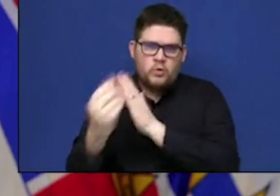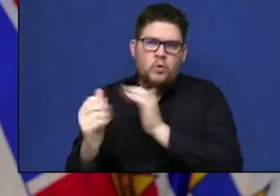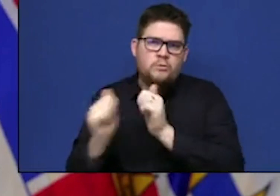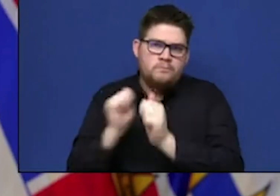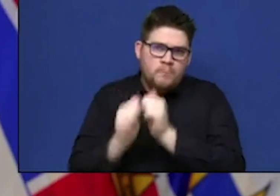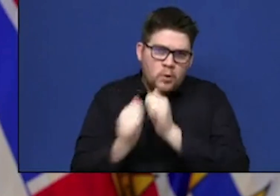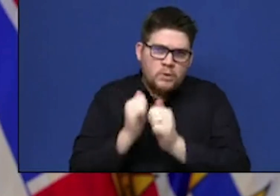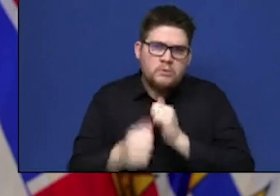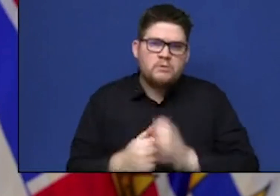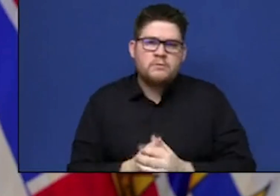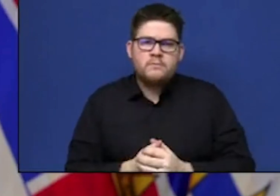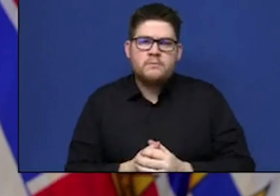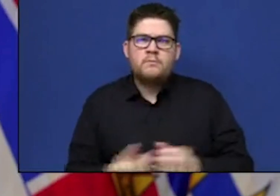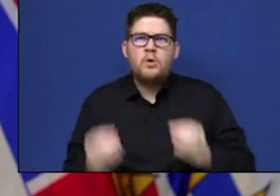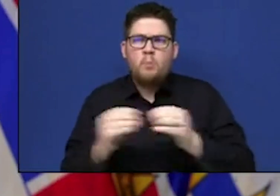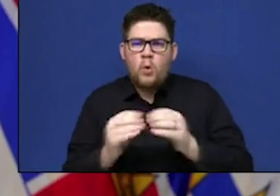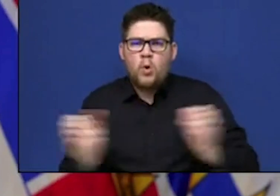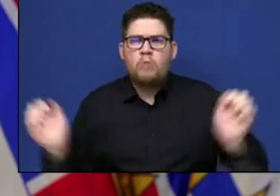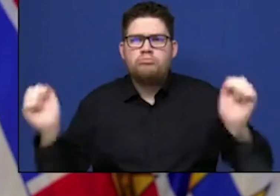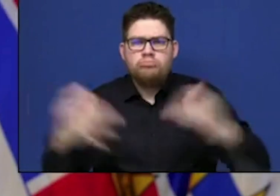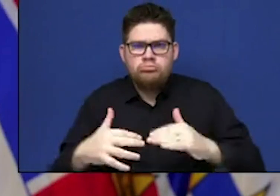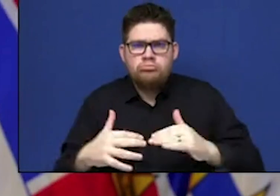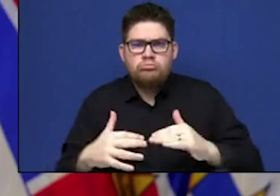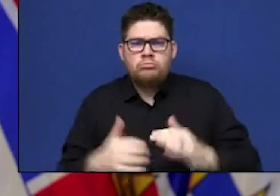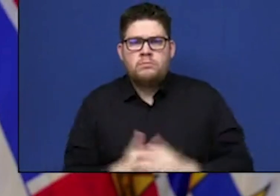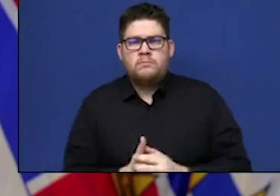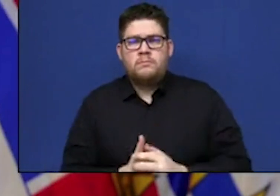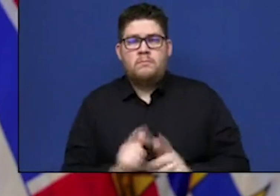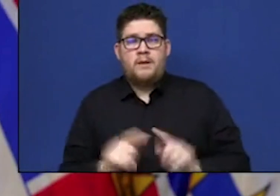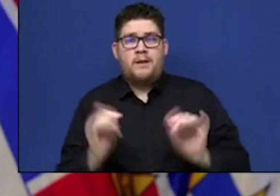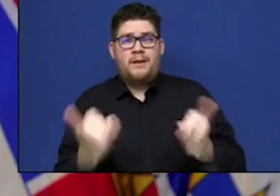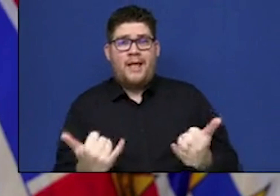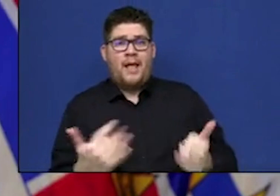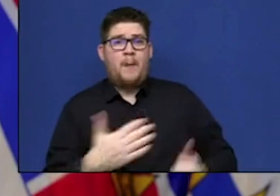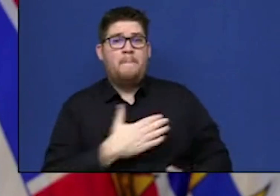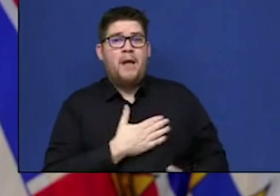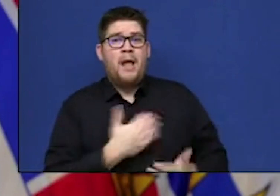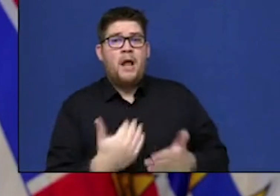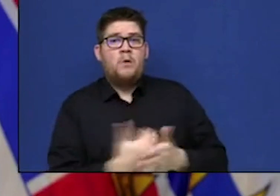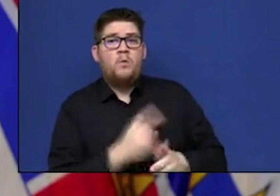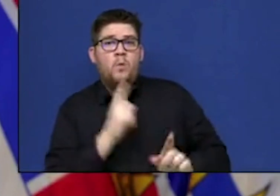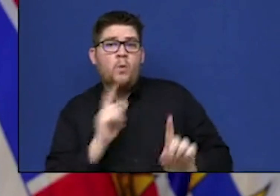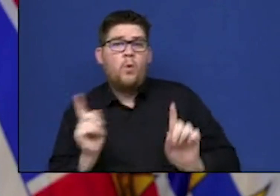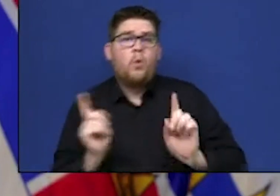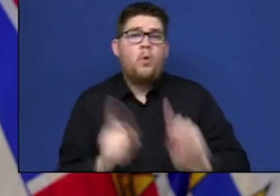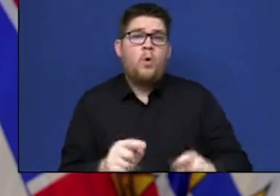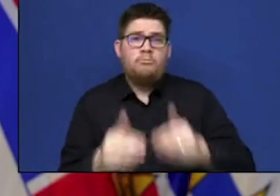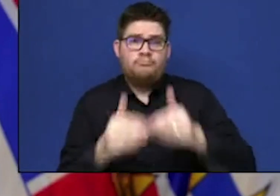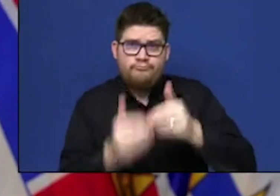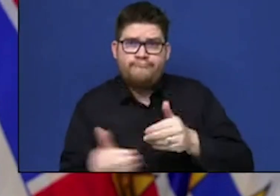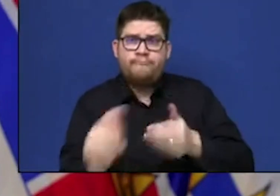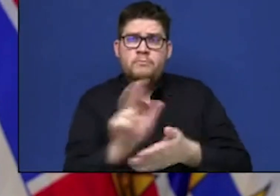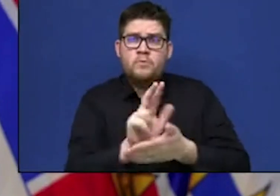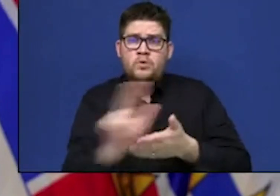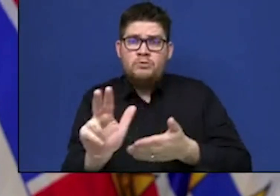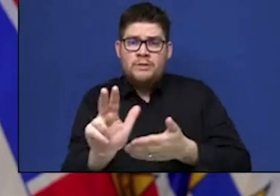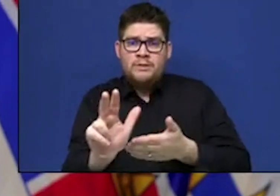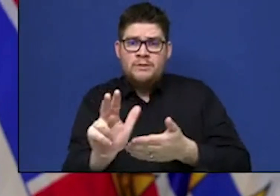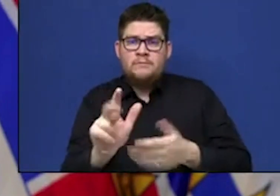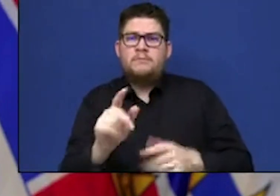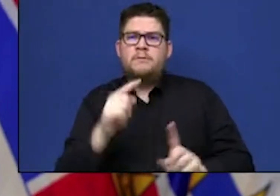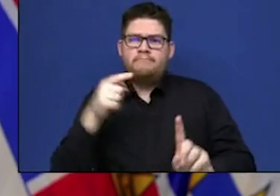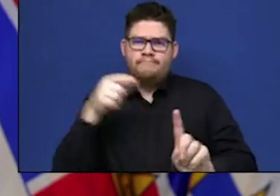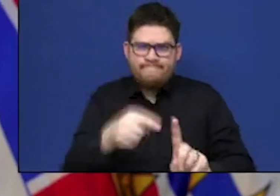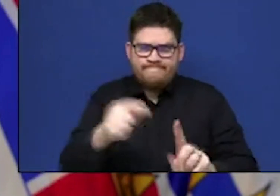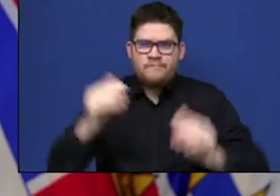in a gym, but it needs to be with the adequate COVID safety plans in place. So that means small numbers